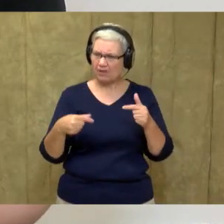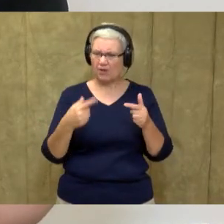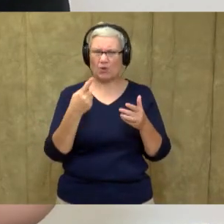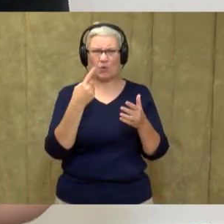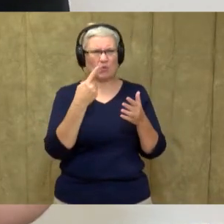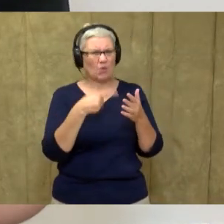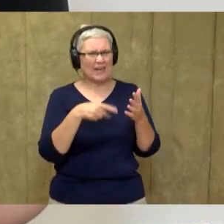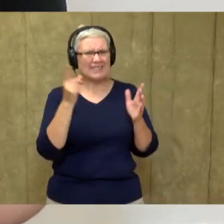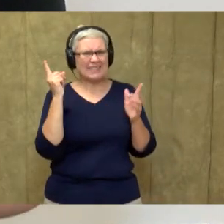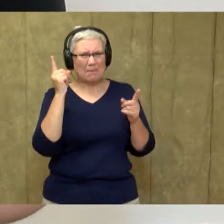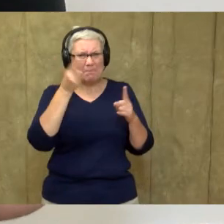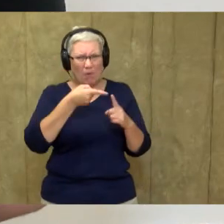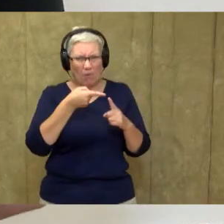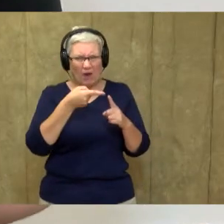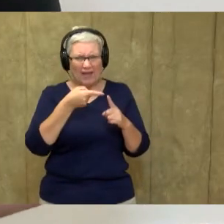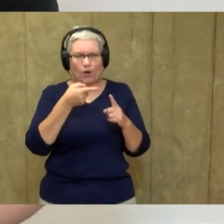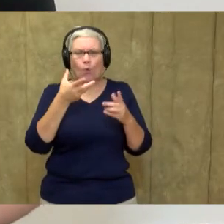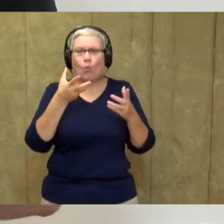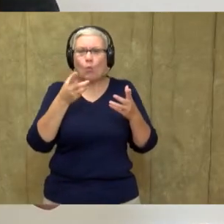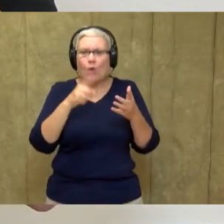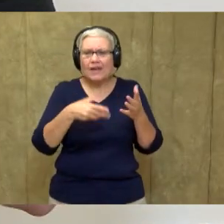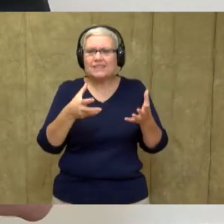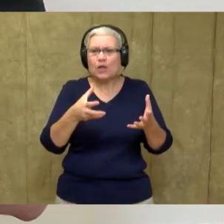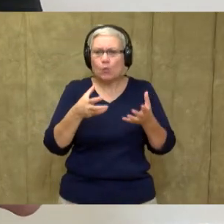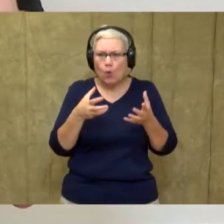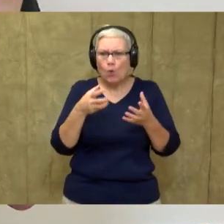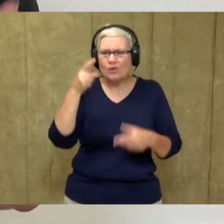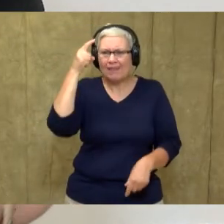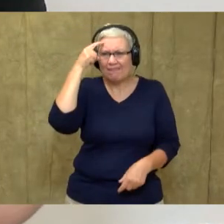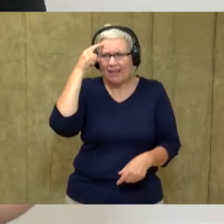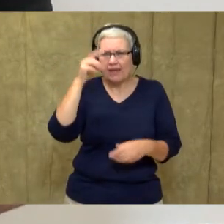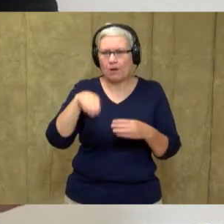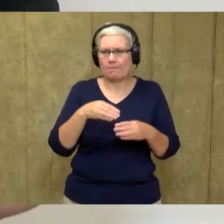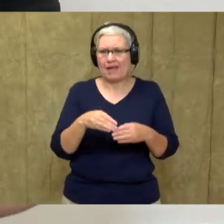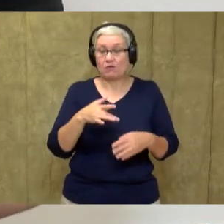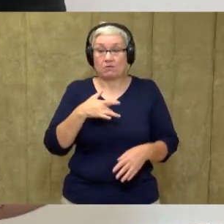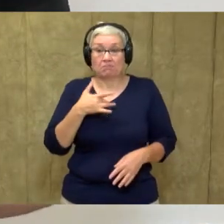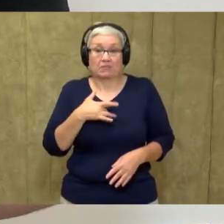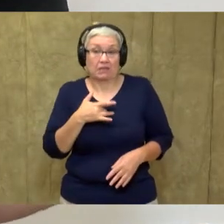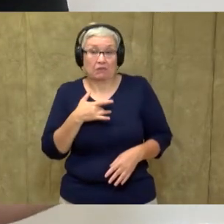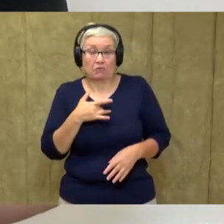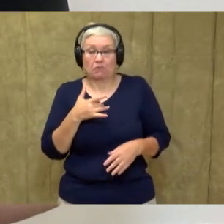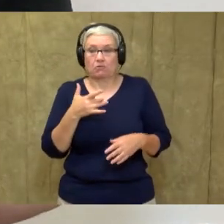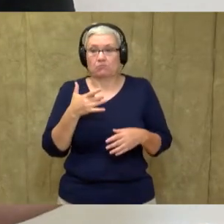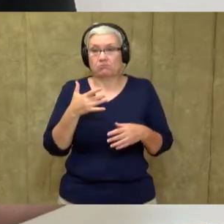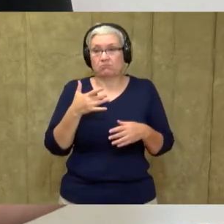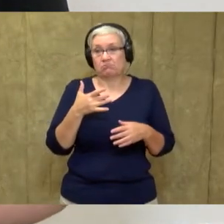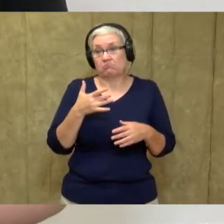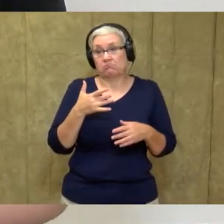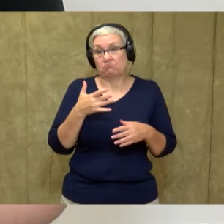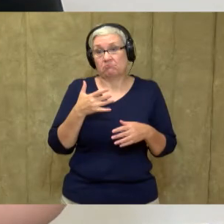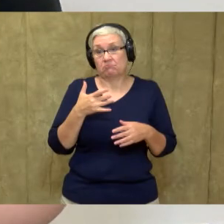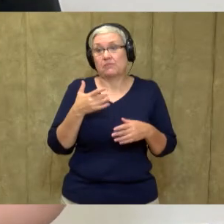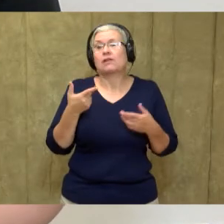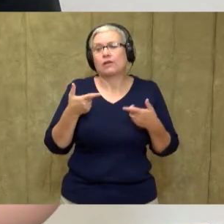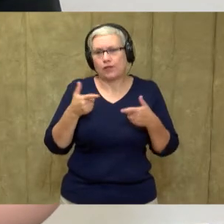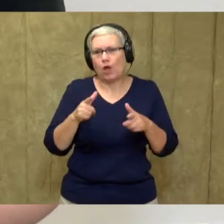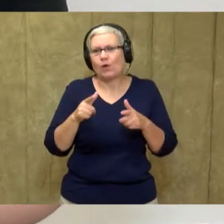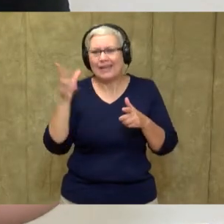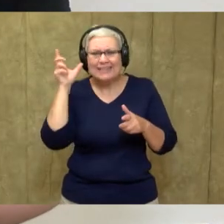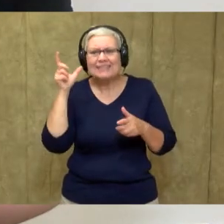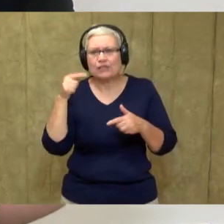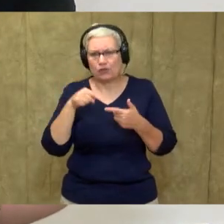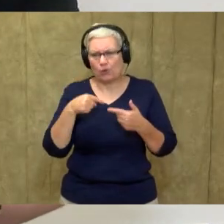getting across? What is it that he wants us to either think or feel, or at least, hey, just go with me for a